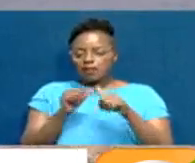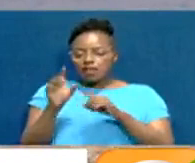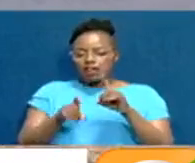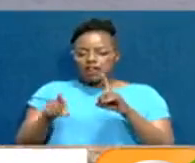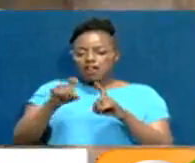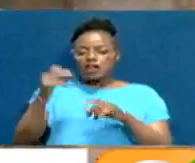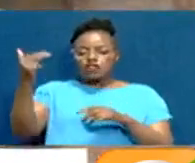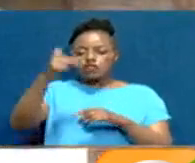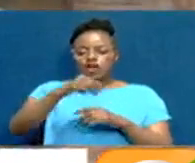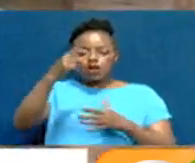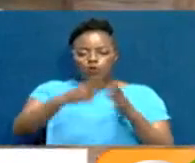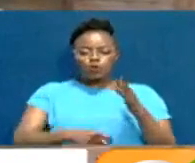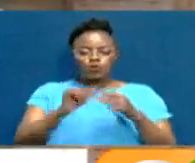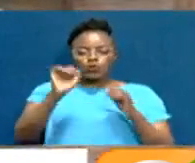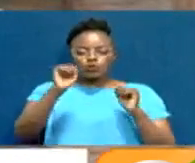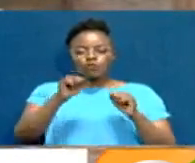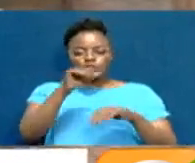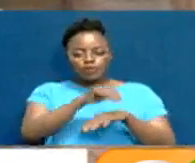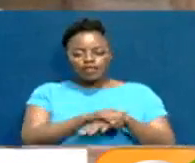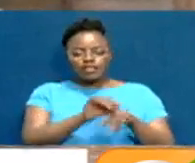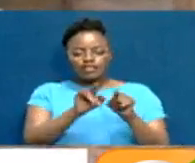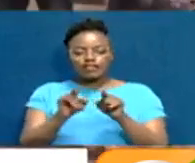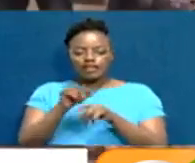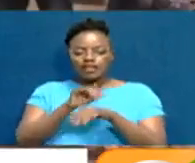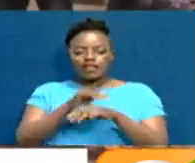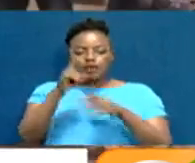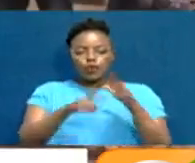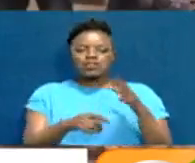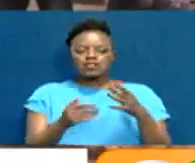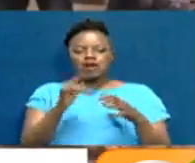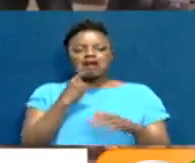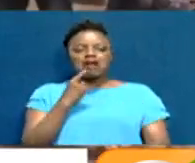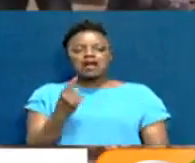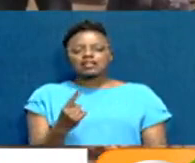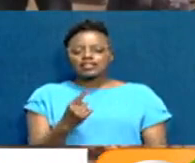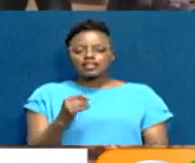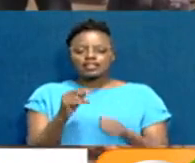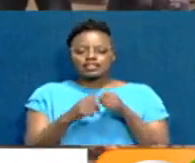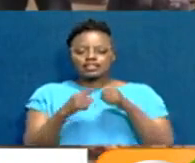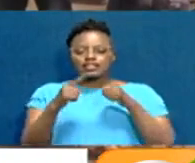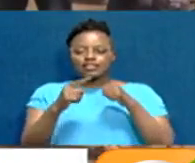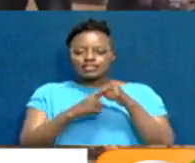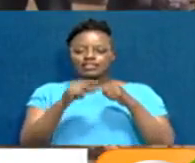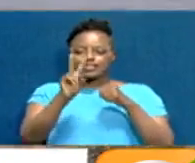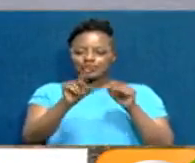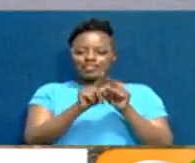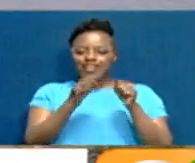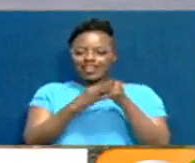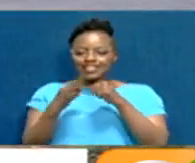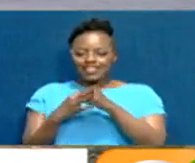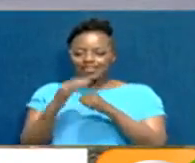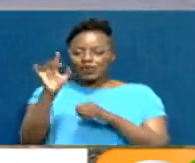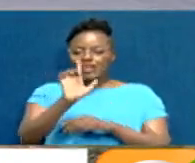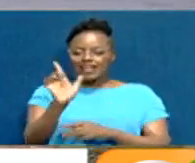fuel prices. Those that can afford it are getting it at a cost of 162 shillings 88 cents per